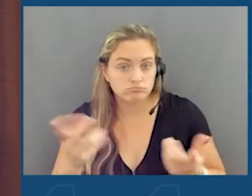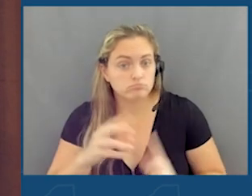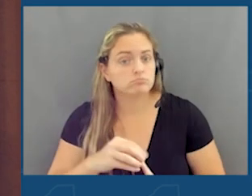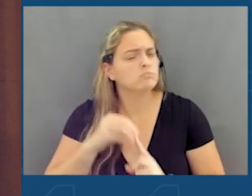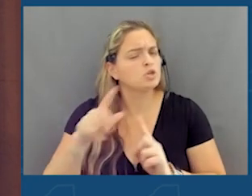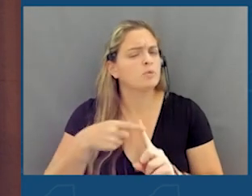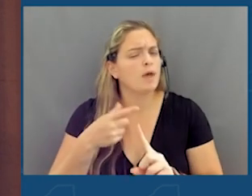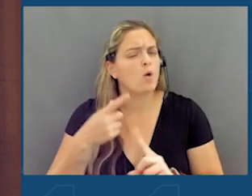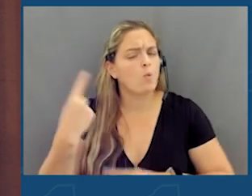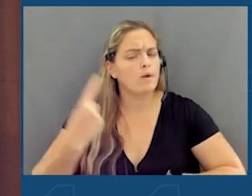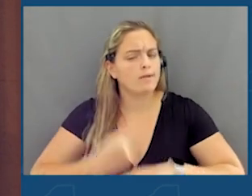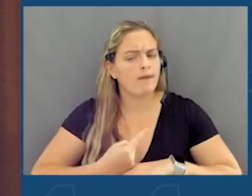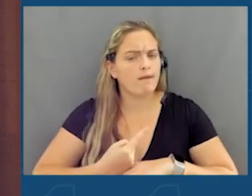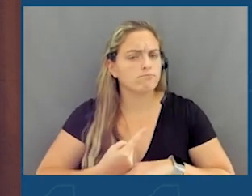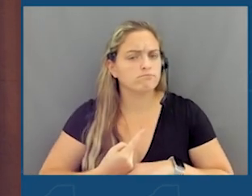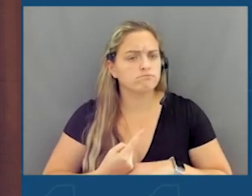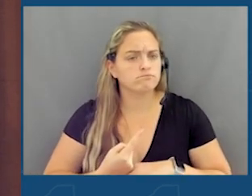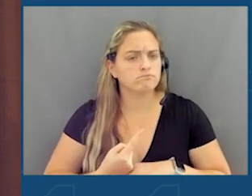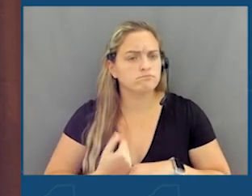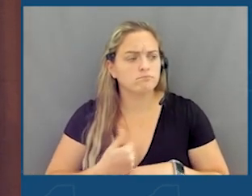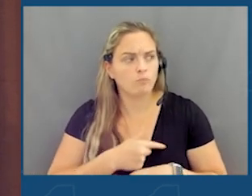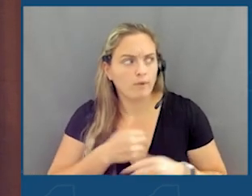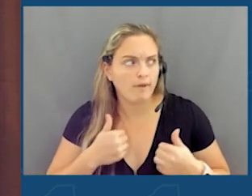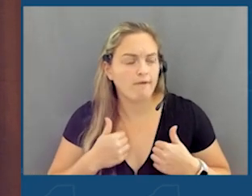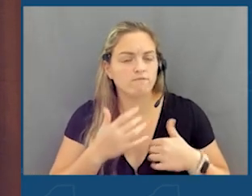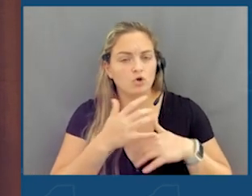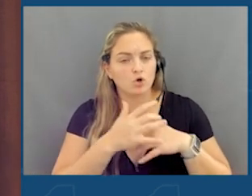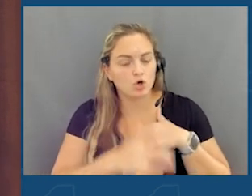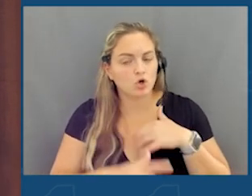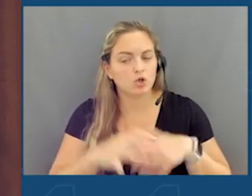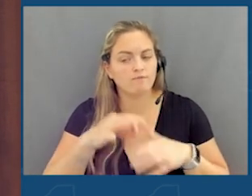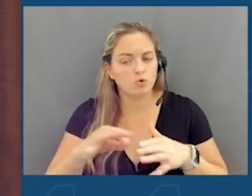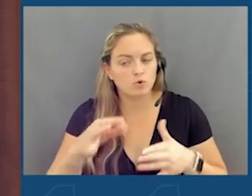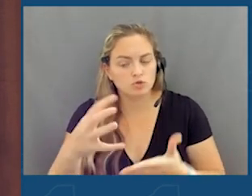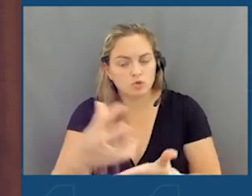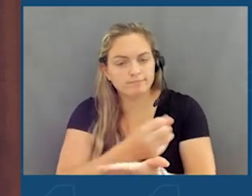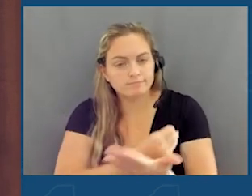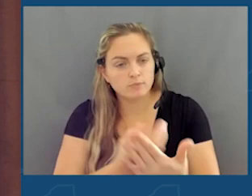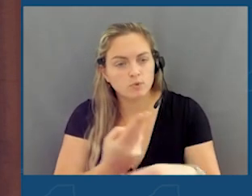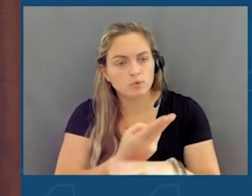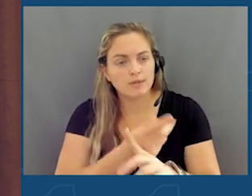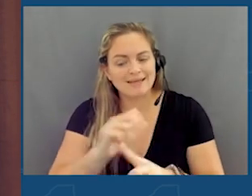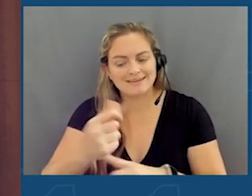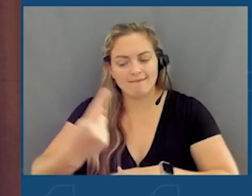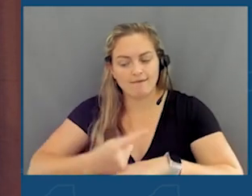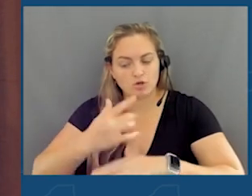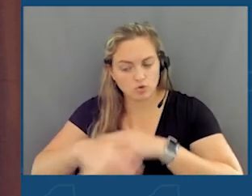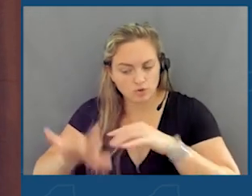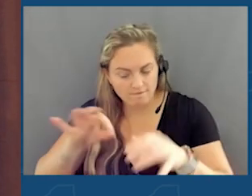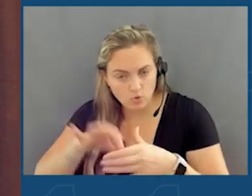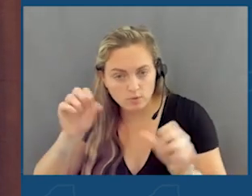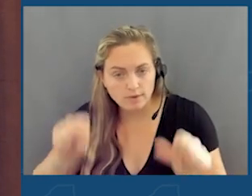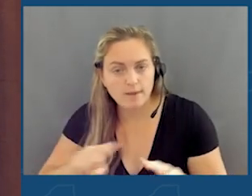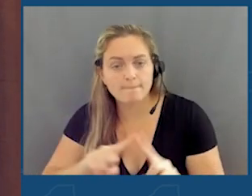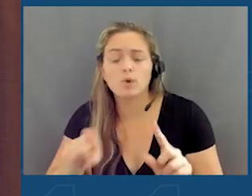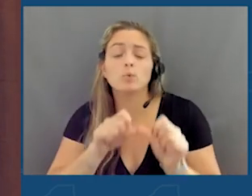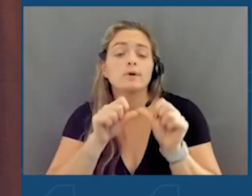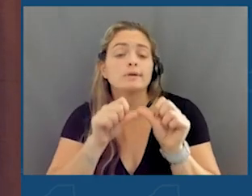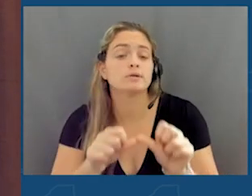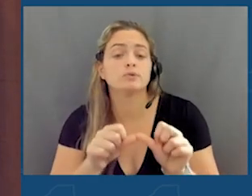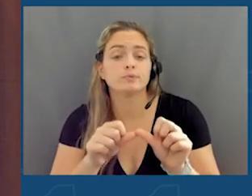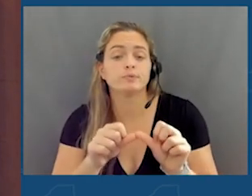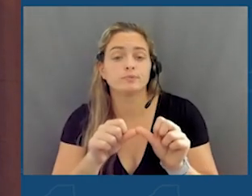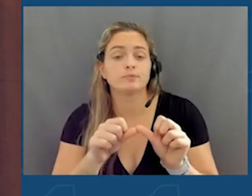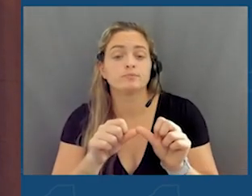that one day? So we have early voting. We want people to take advantage of the fact that 10 days earlier you can vote. But we're continuing, and this is what I admire